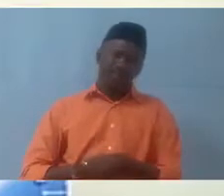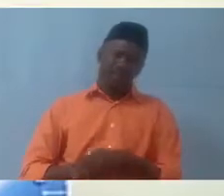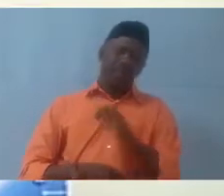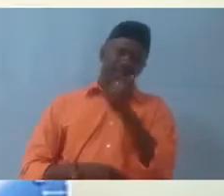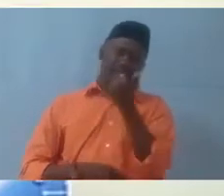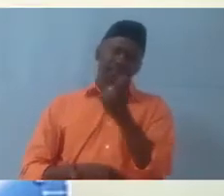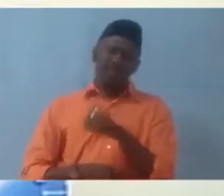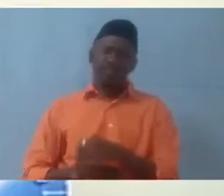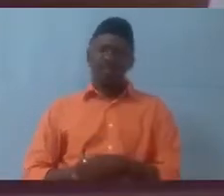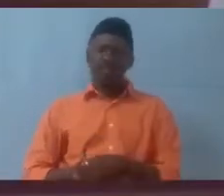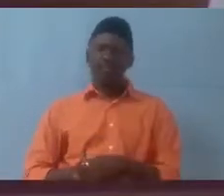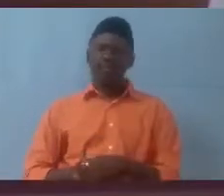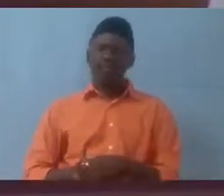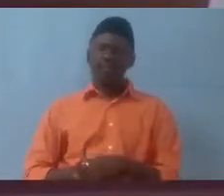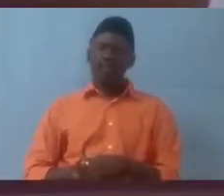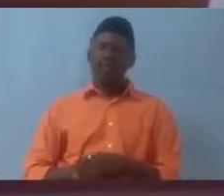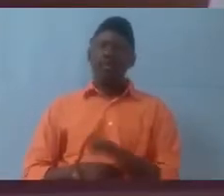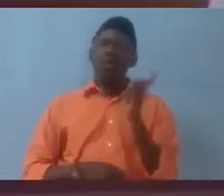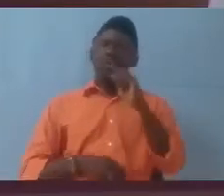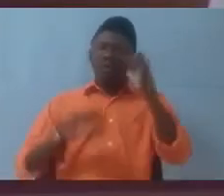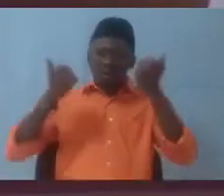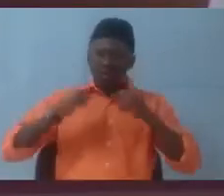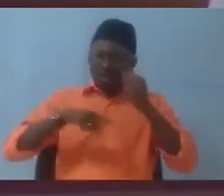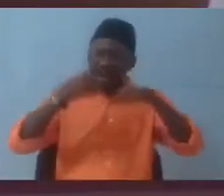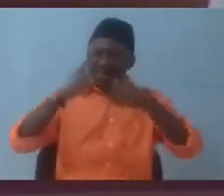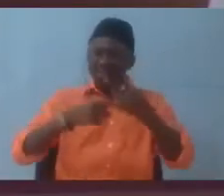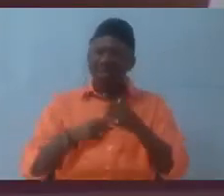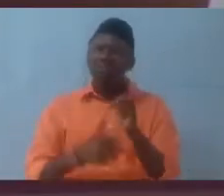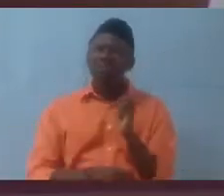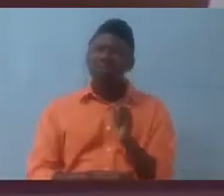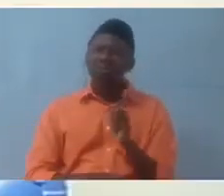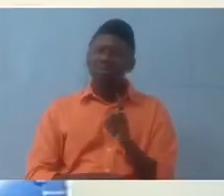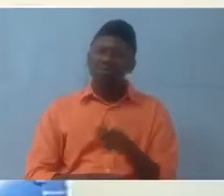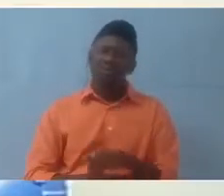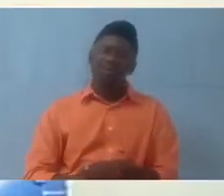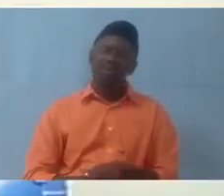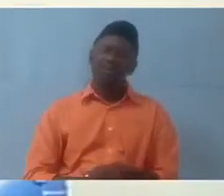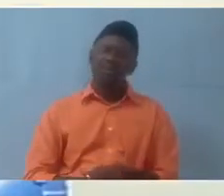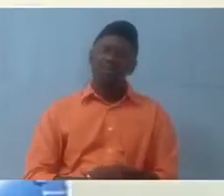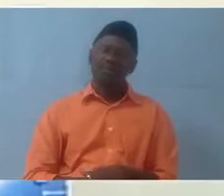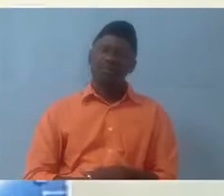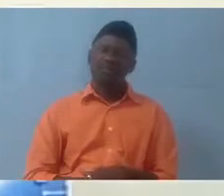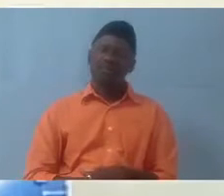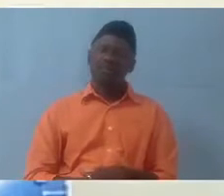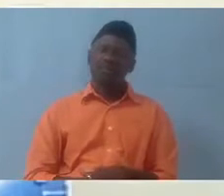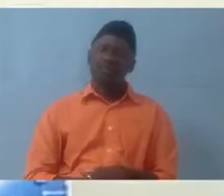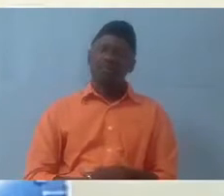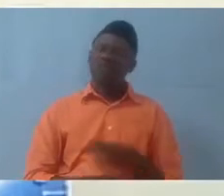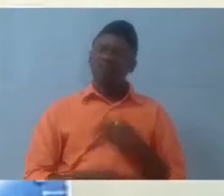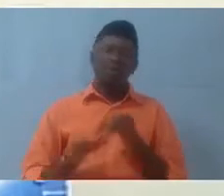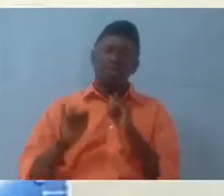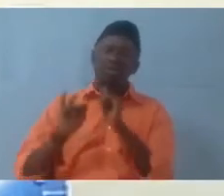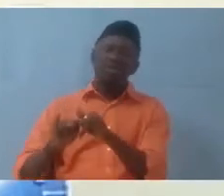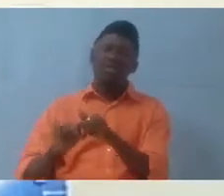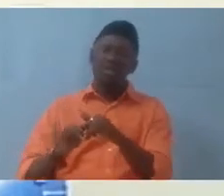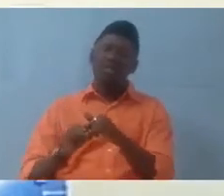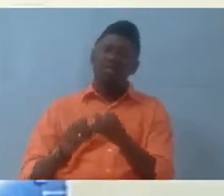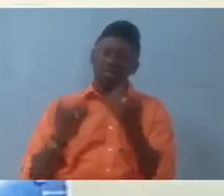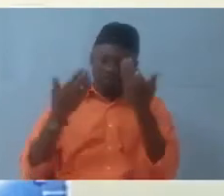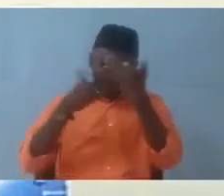correct. Can you tell us what happened after that? Wax ñu lan mo xew nak gannaaw lolu. So I spent the night there and